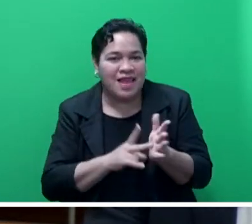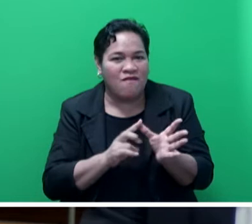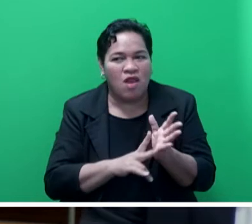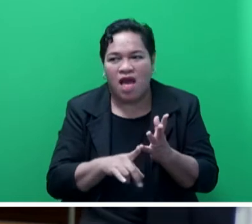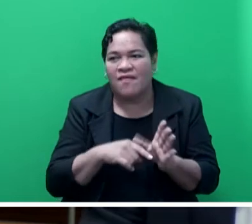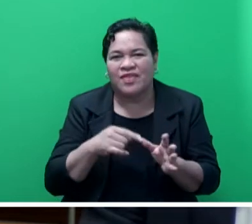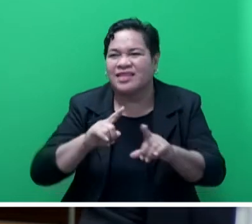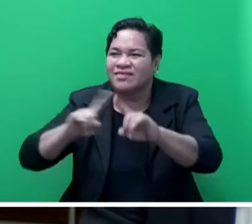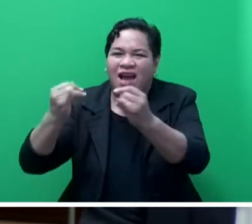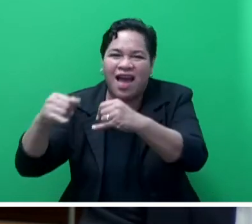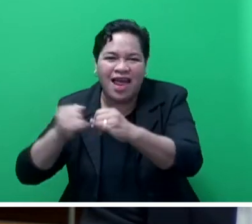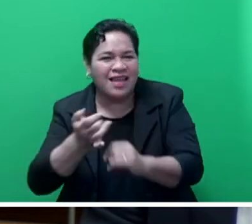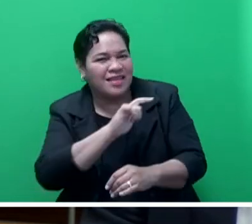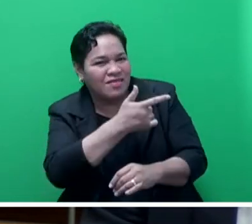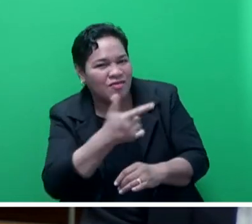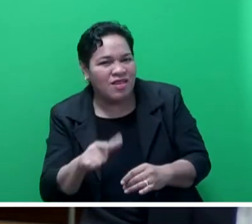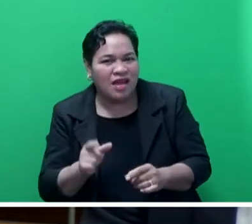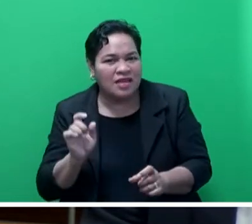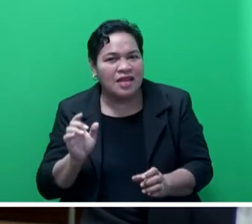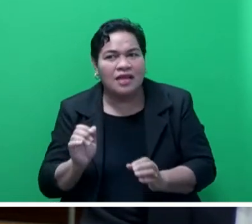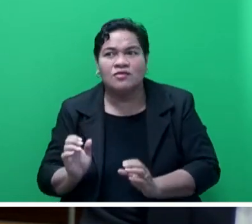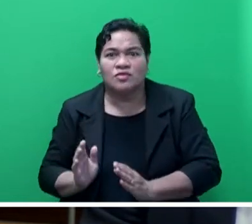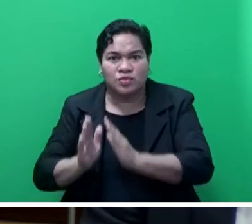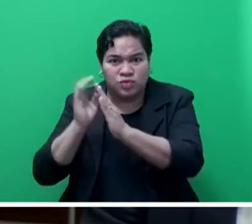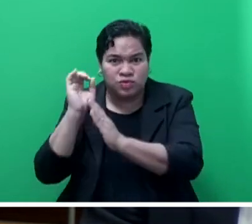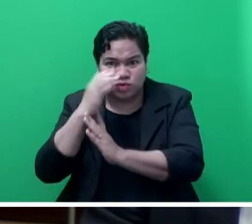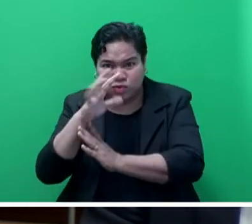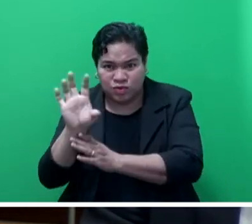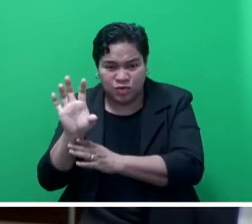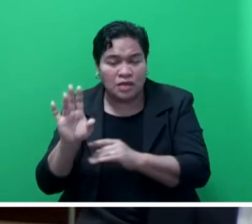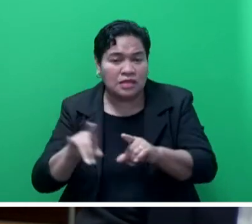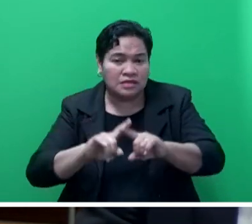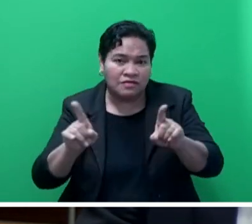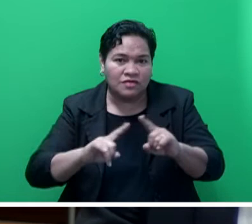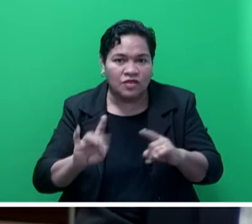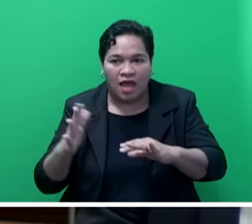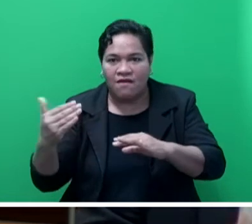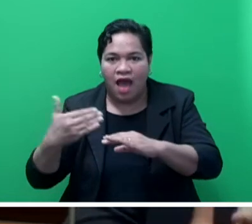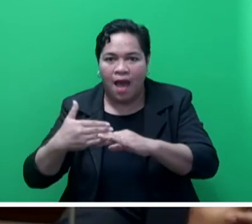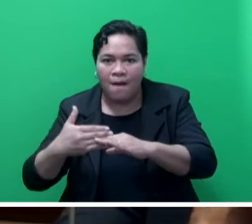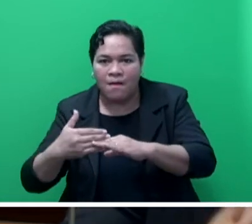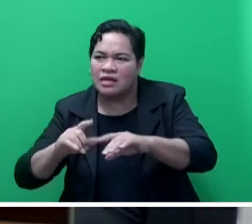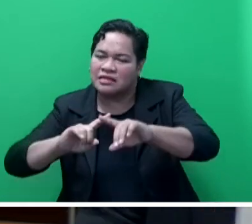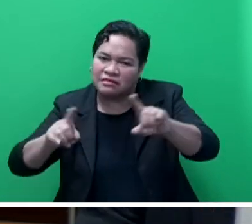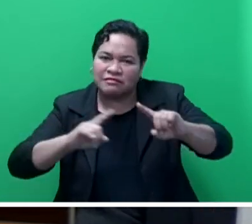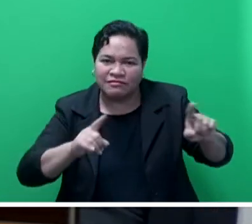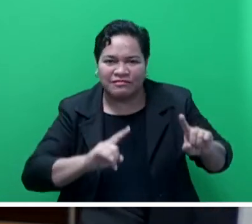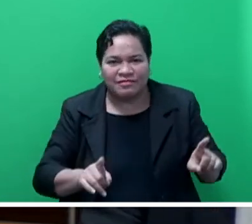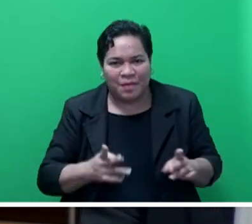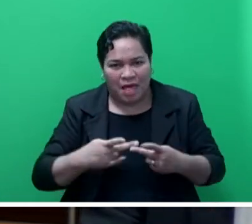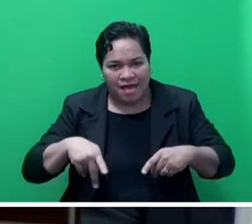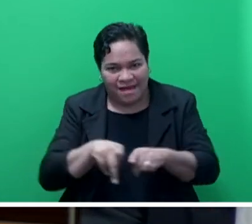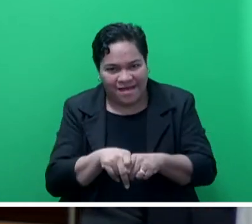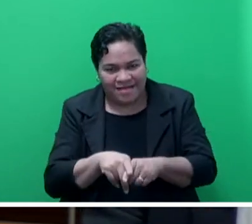Island, Momi, Levuka, and particularly the lighthouses. And the buoys and beacons are mainly located in harbours and ports and jetty areas, sir.